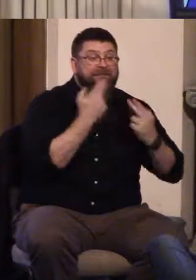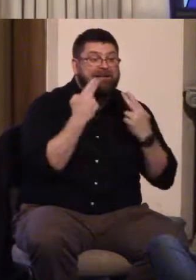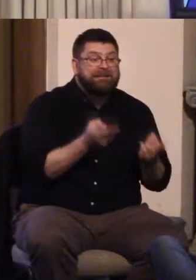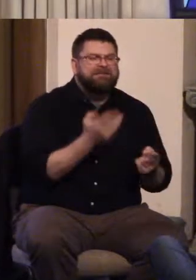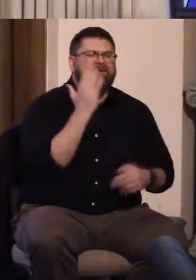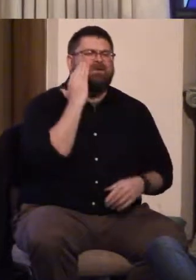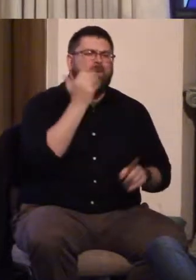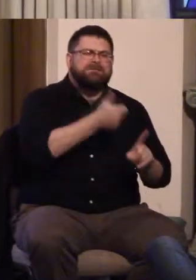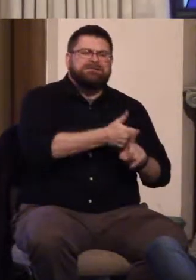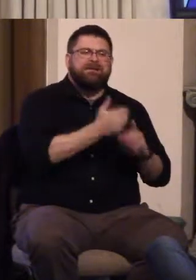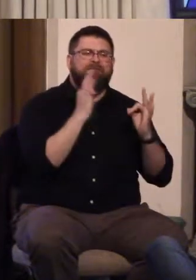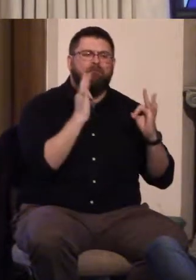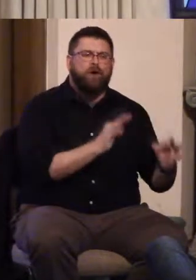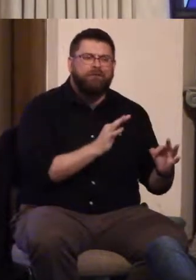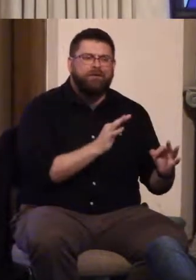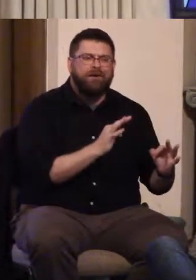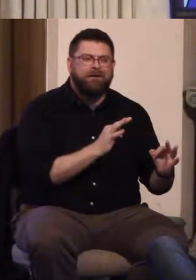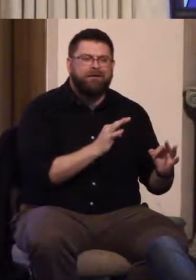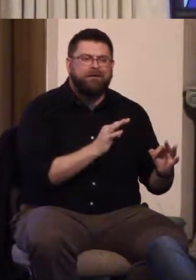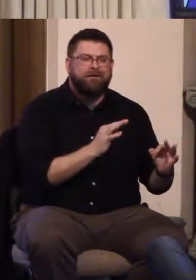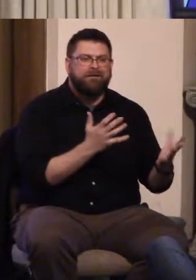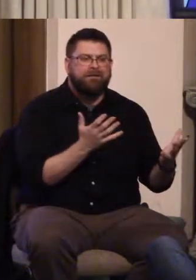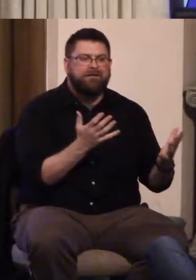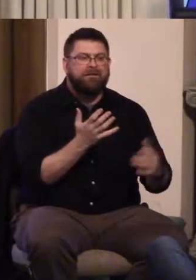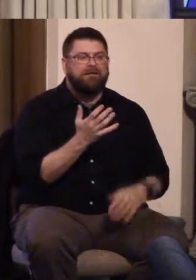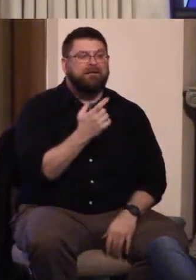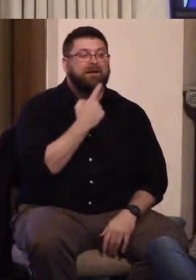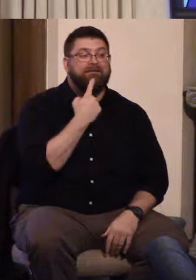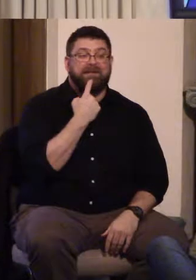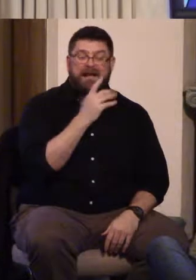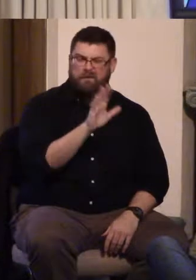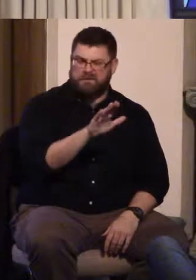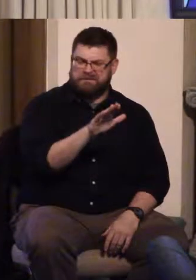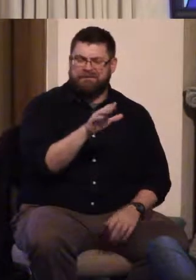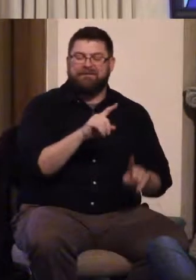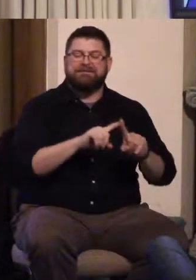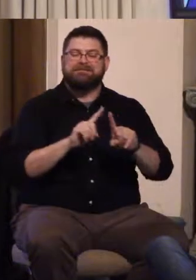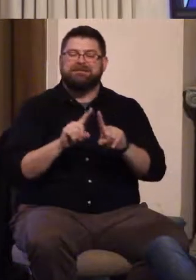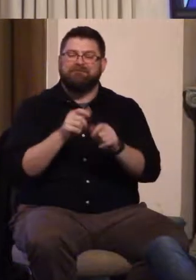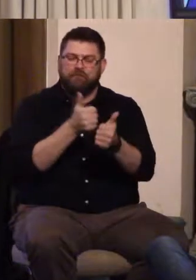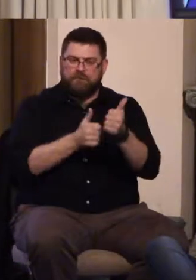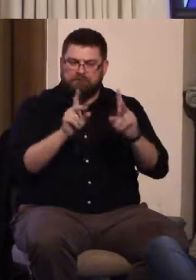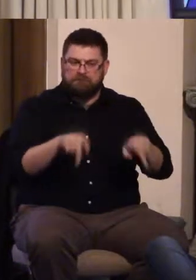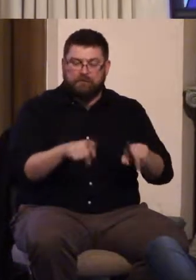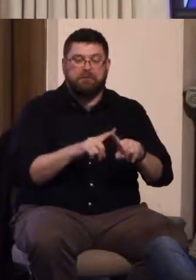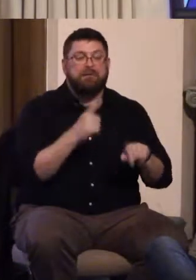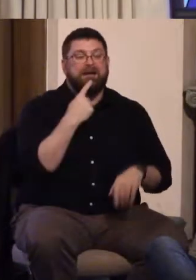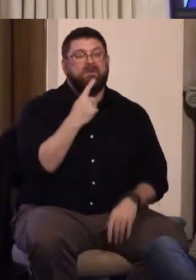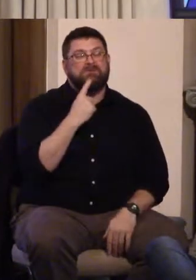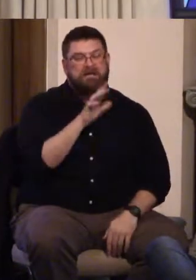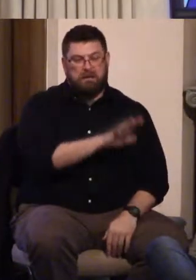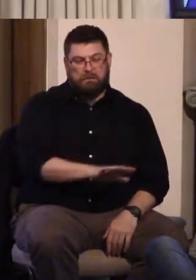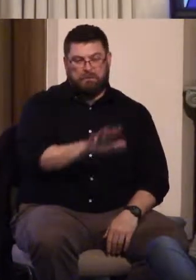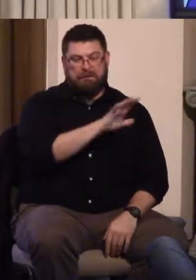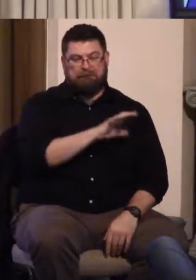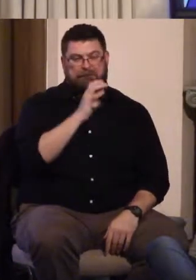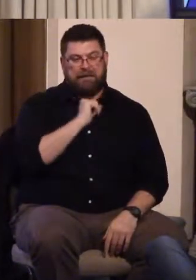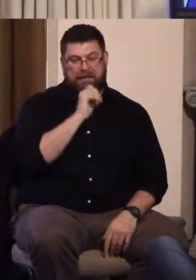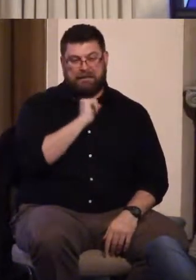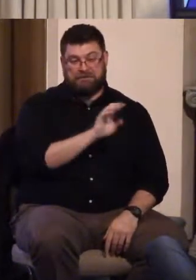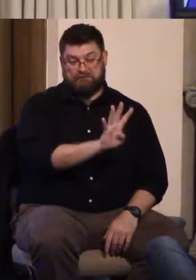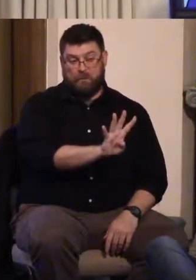perfect. Until, I would say, average, and this is different for everyone, but average around age